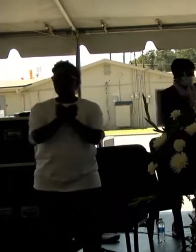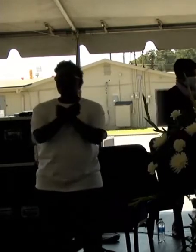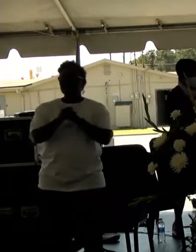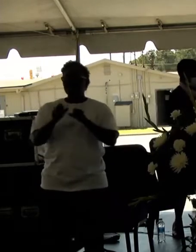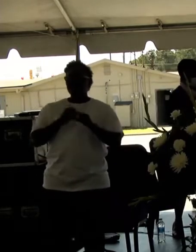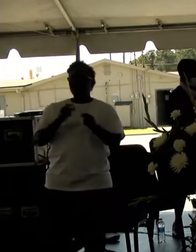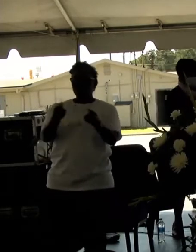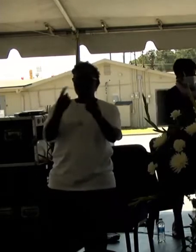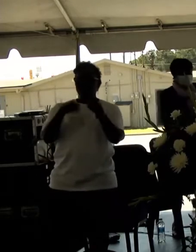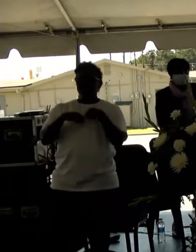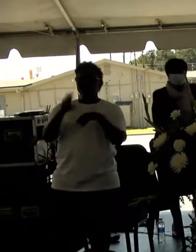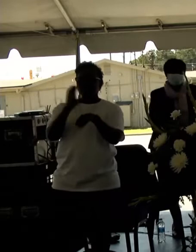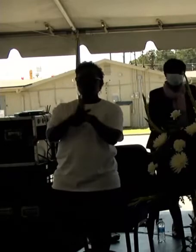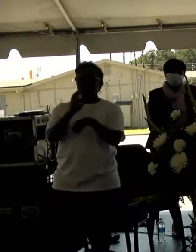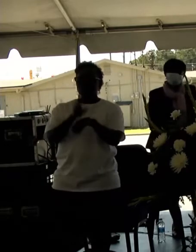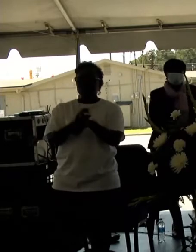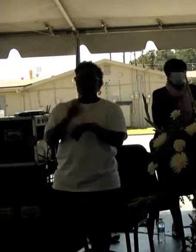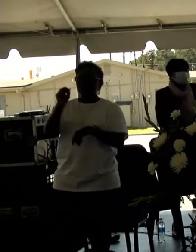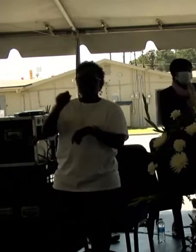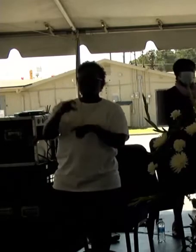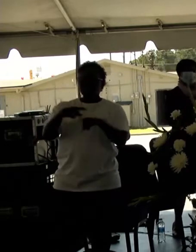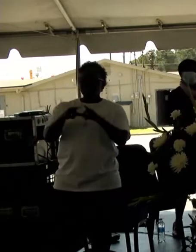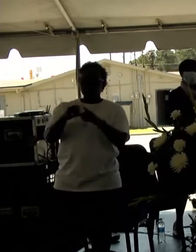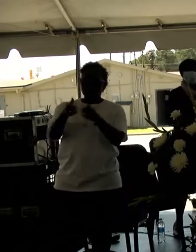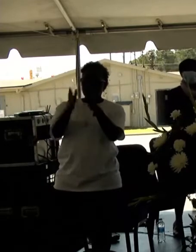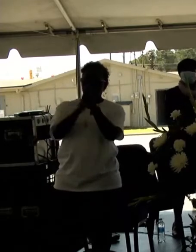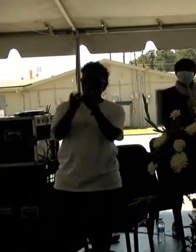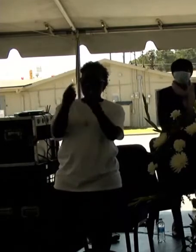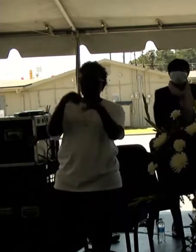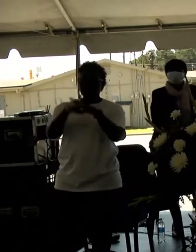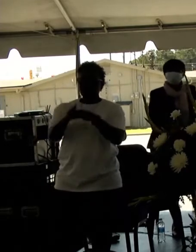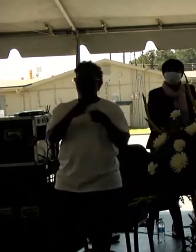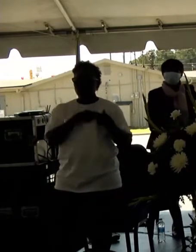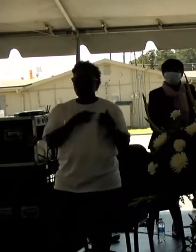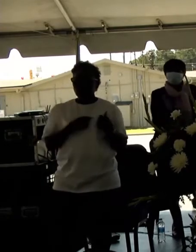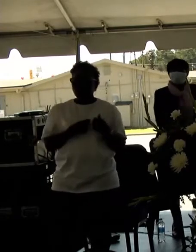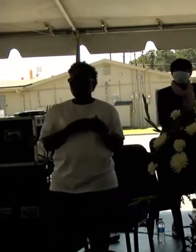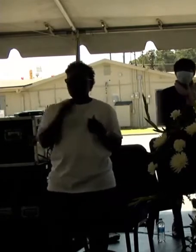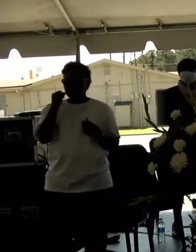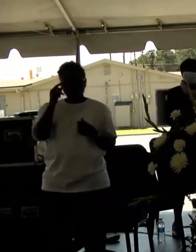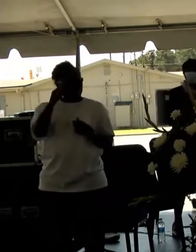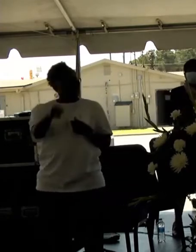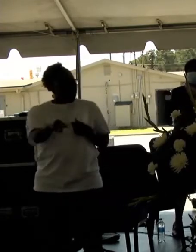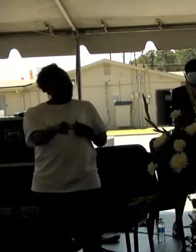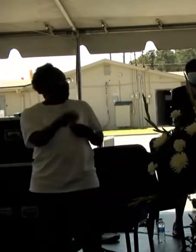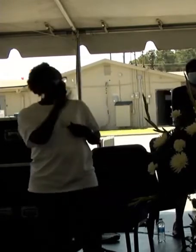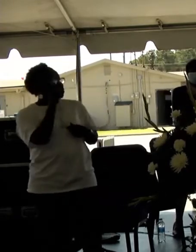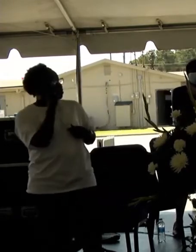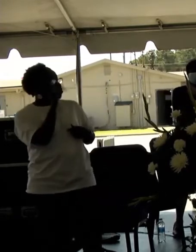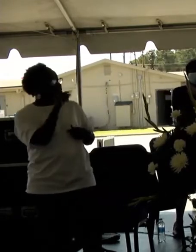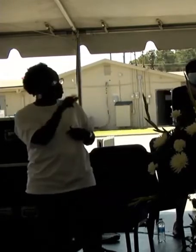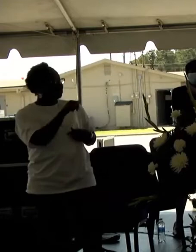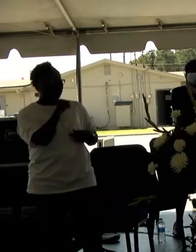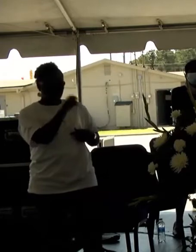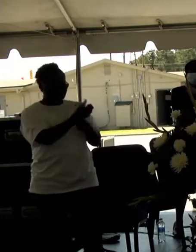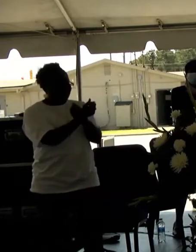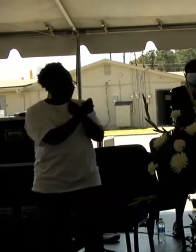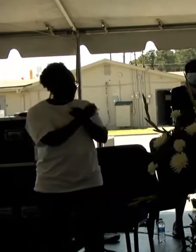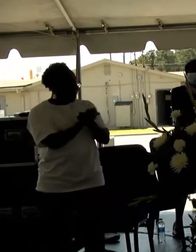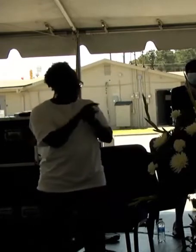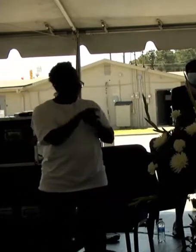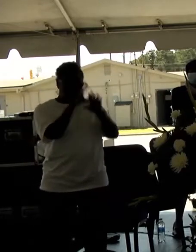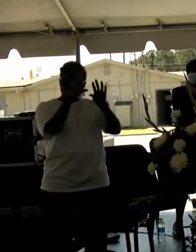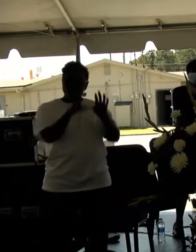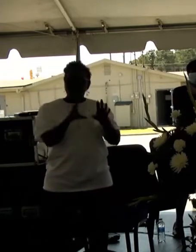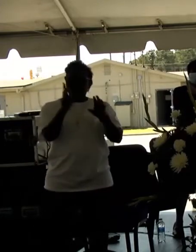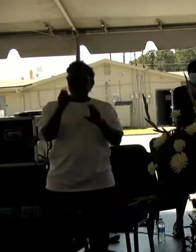to church. Yeah, but did you ask him to come in your heart? If you out there and know you're not saved, you can get saved right here on this